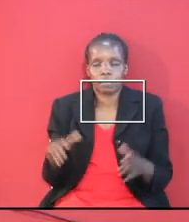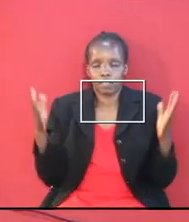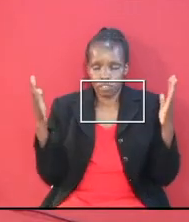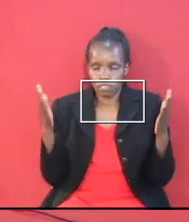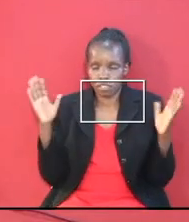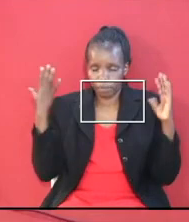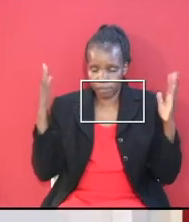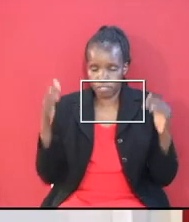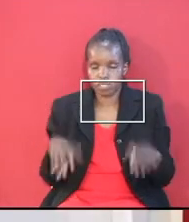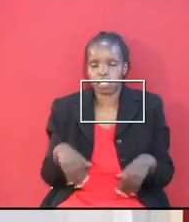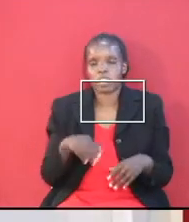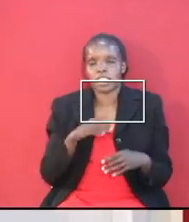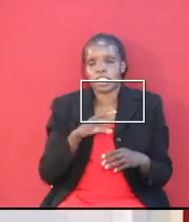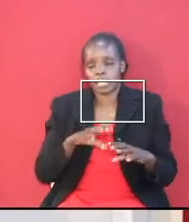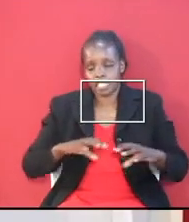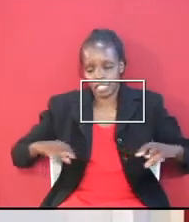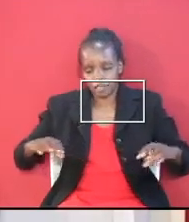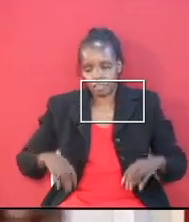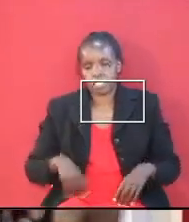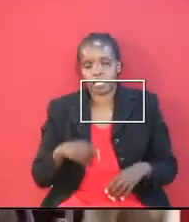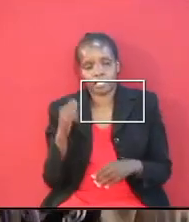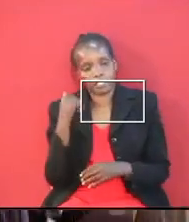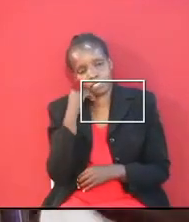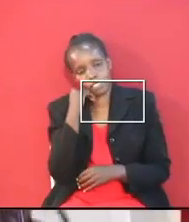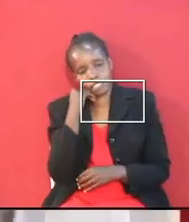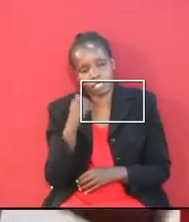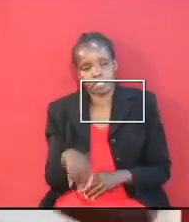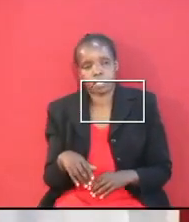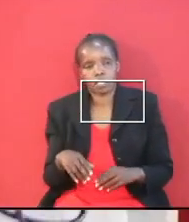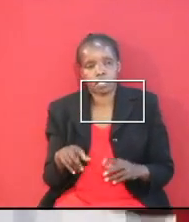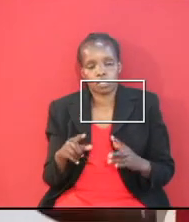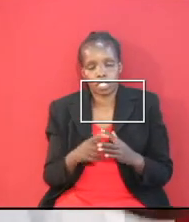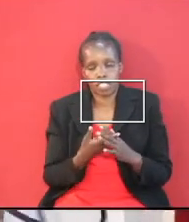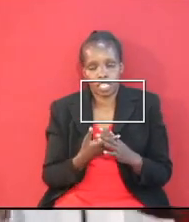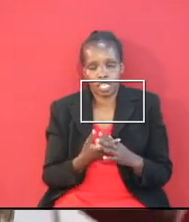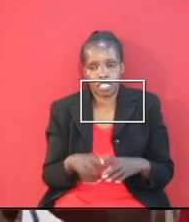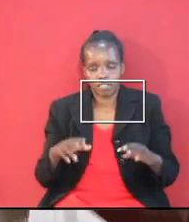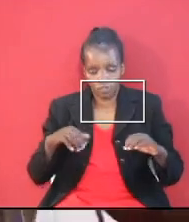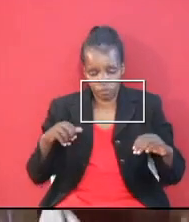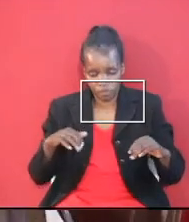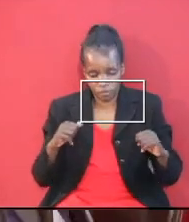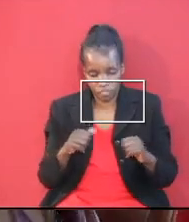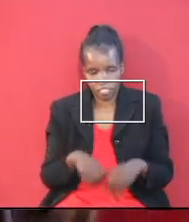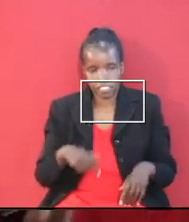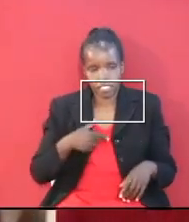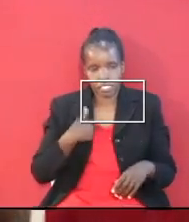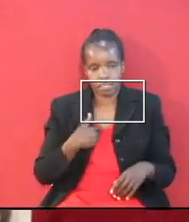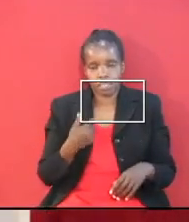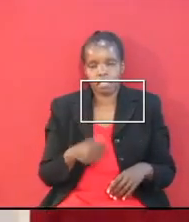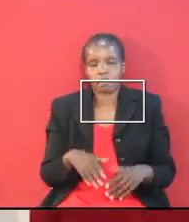you will suffer disease, right? When you suffer disease, you start to fight within yourself and you fall